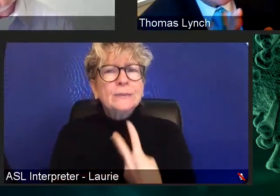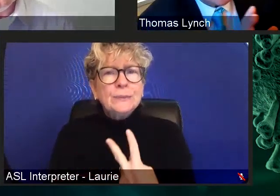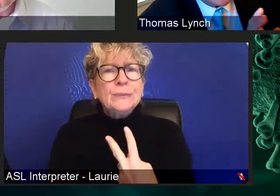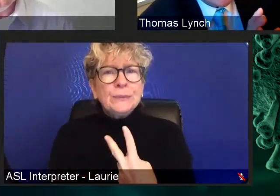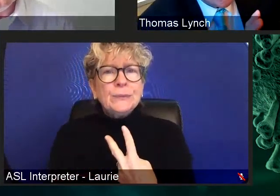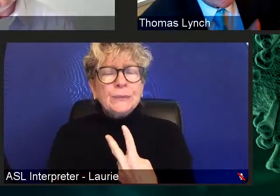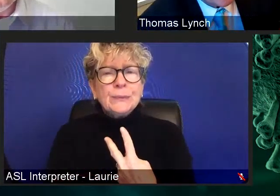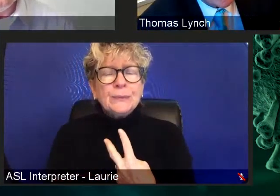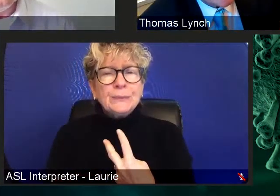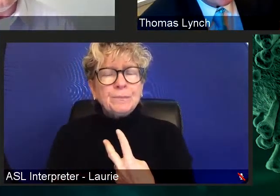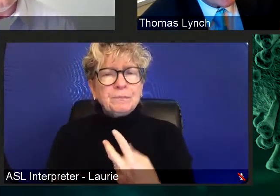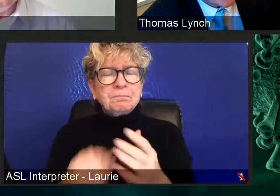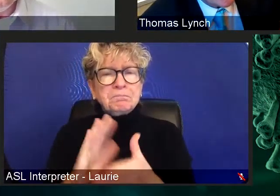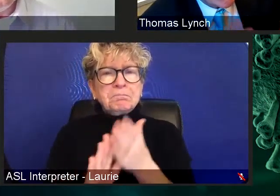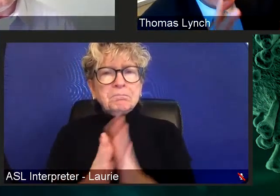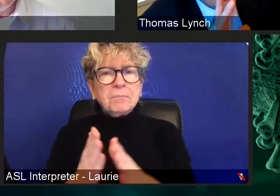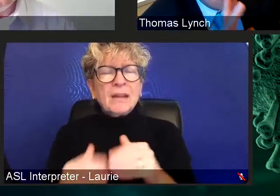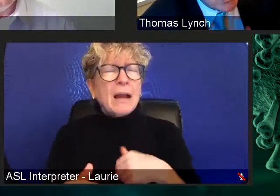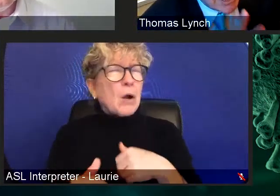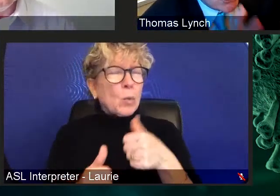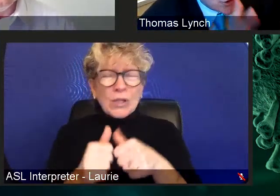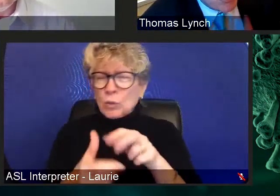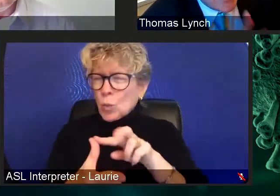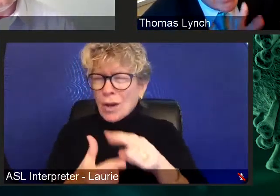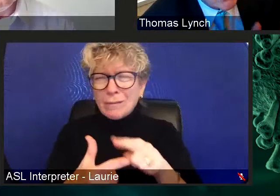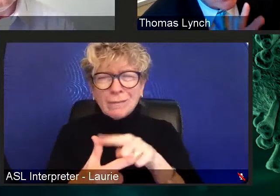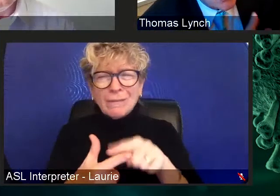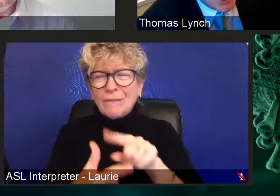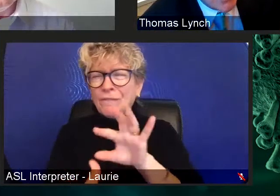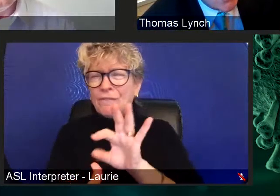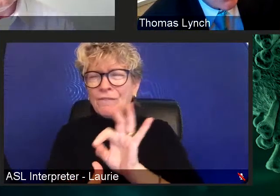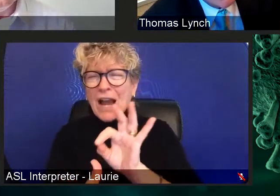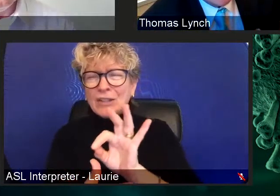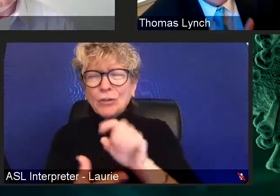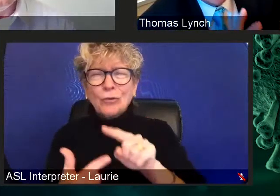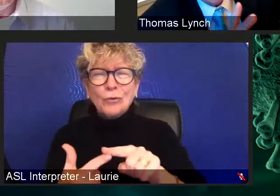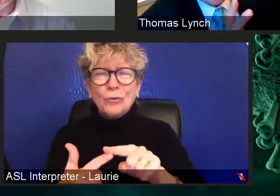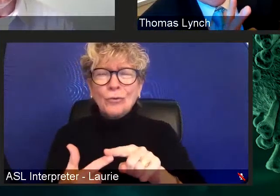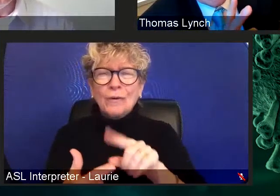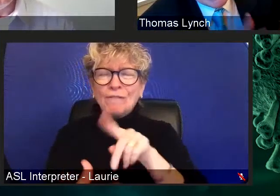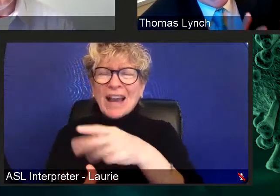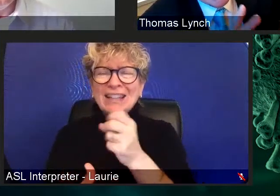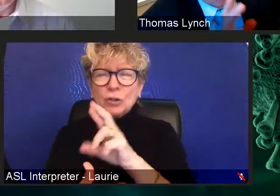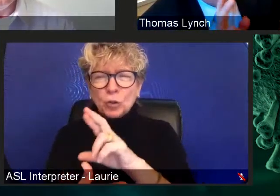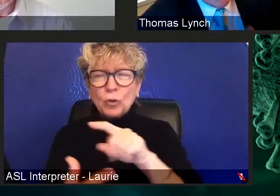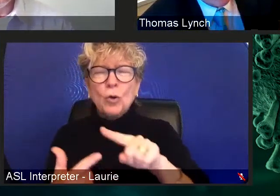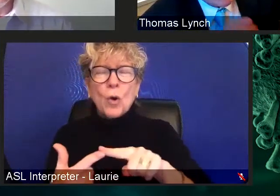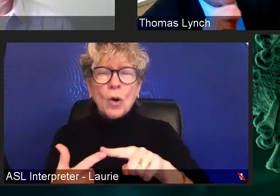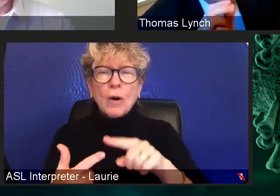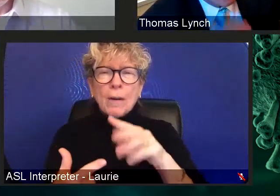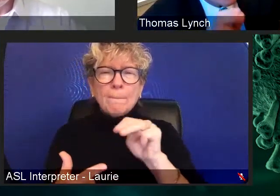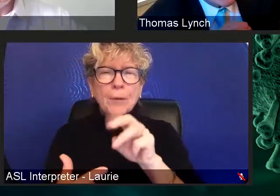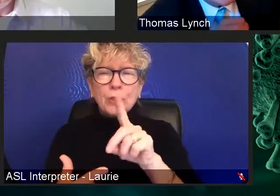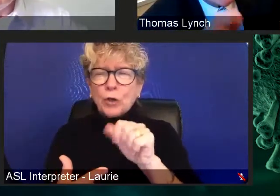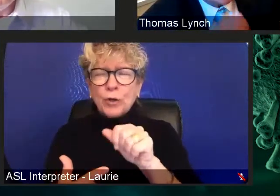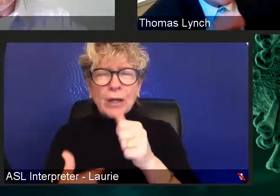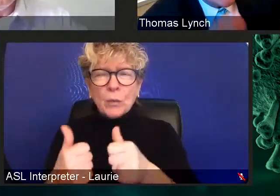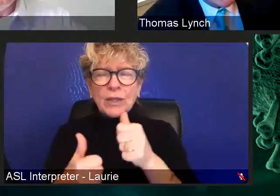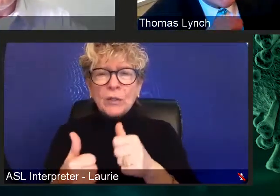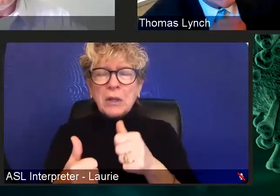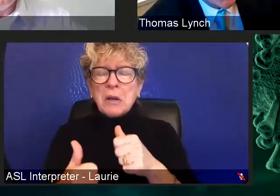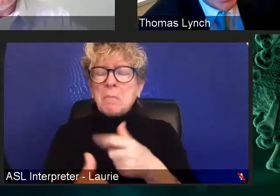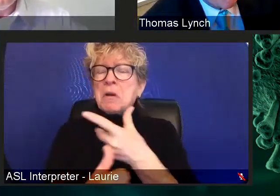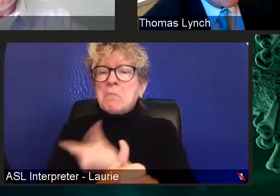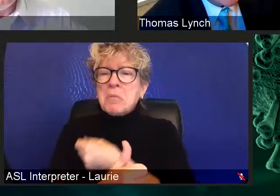whether it was Pfizer or Moderna, but he had 2 vaccine shots. And then about 4 days after